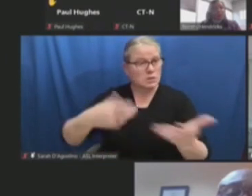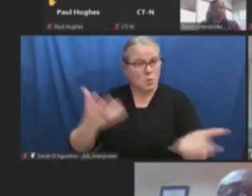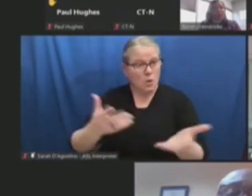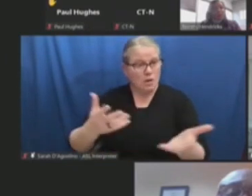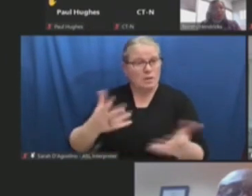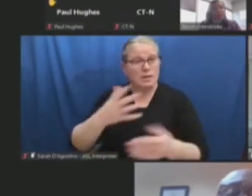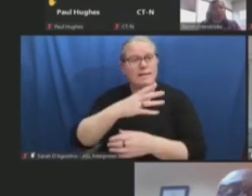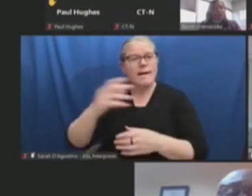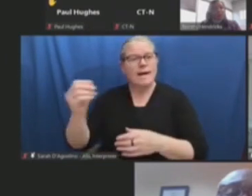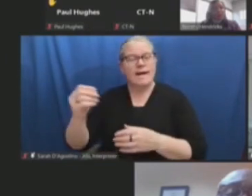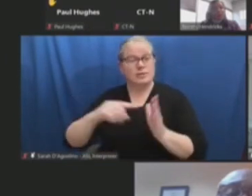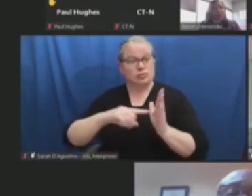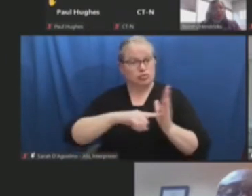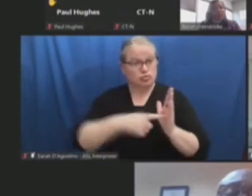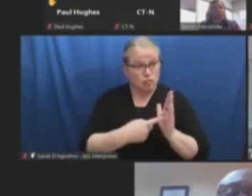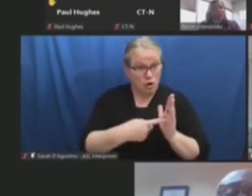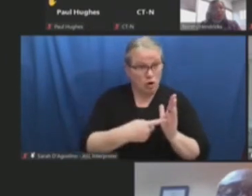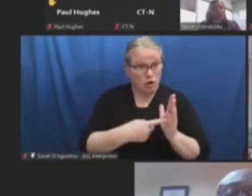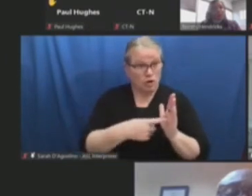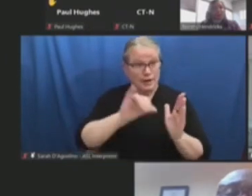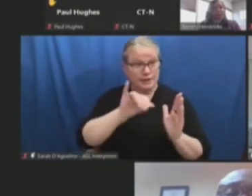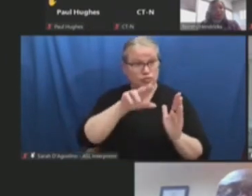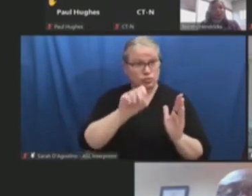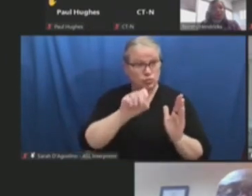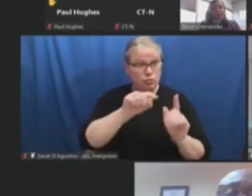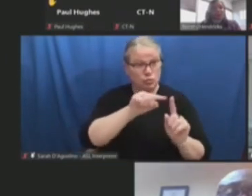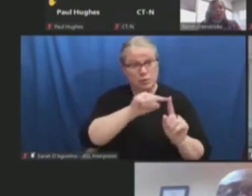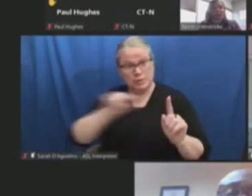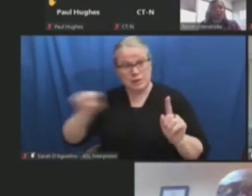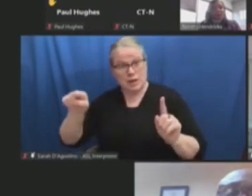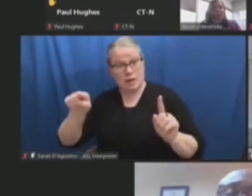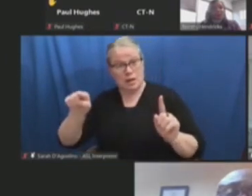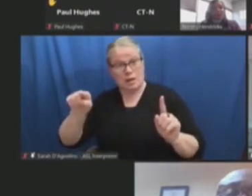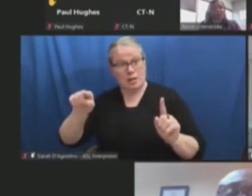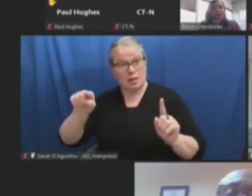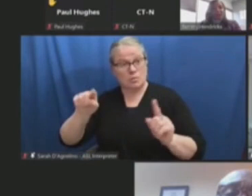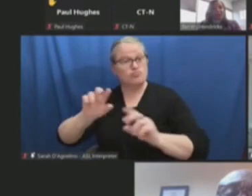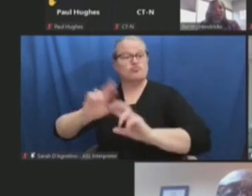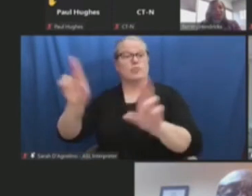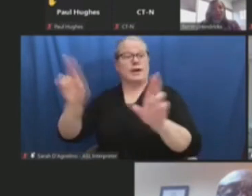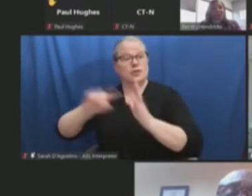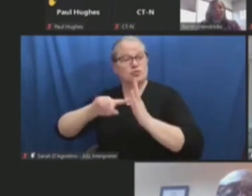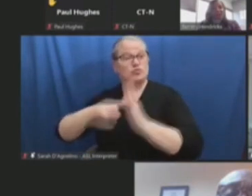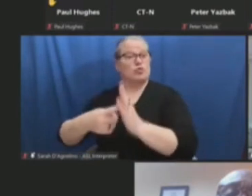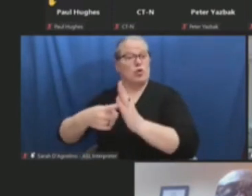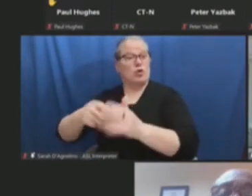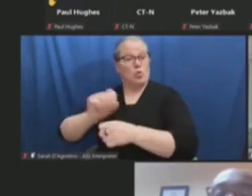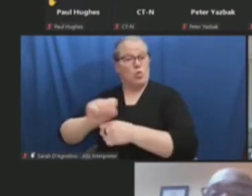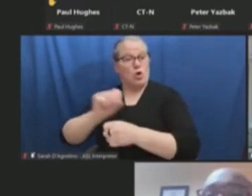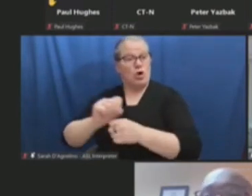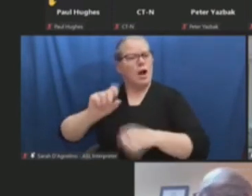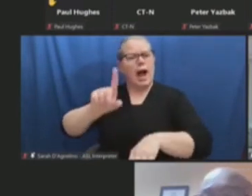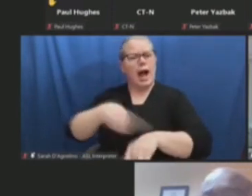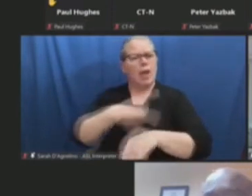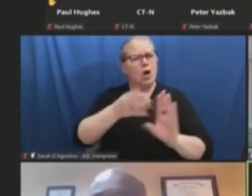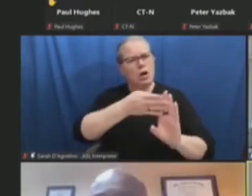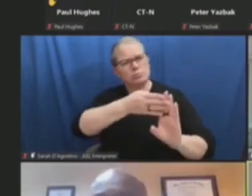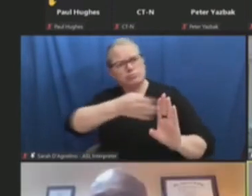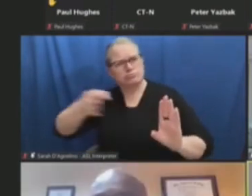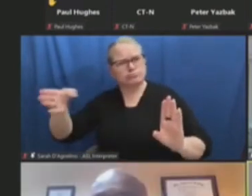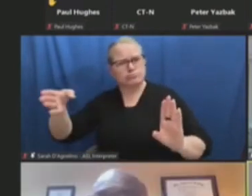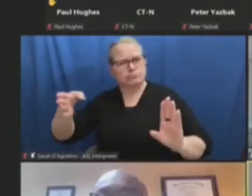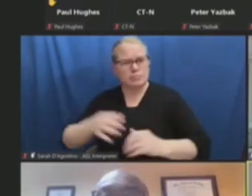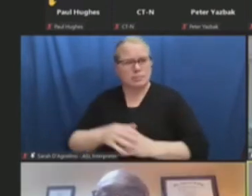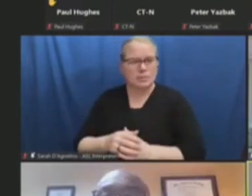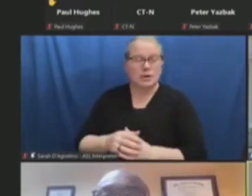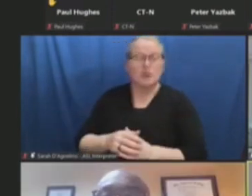when they begin in June until they're actually ready to begin their careers out on their own? Okay, so the program is free. Access